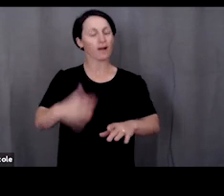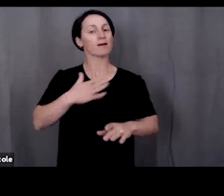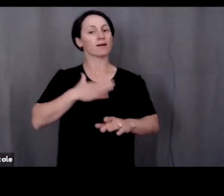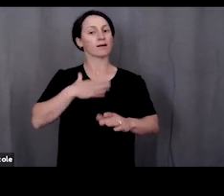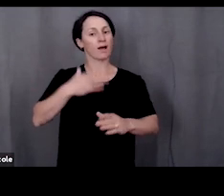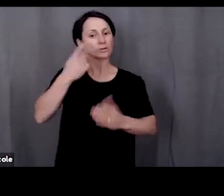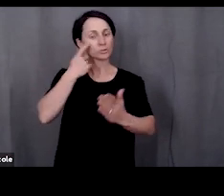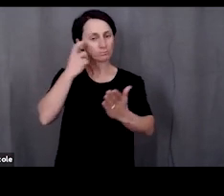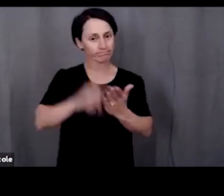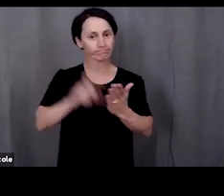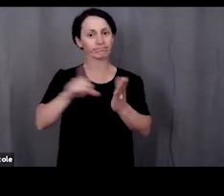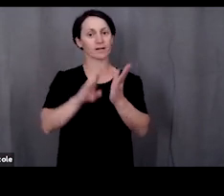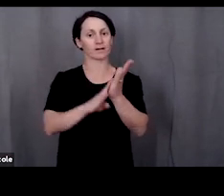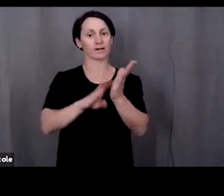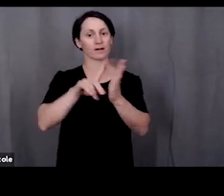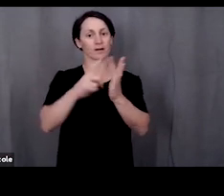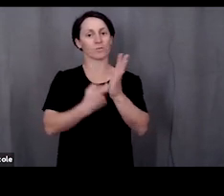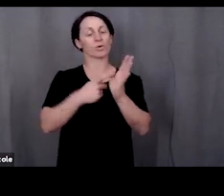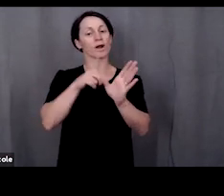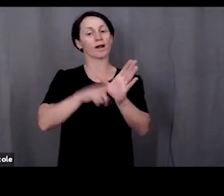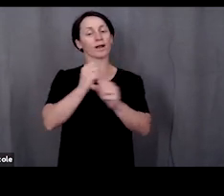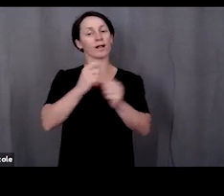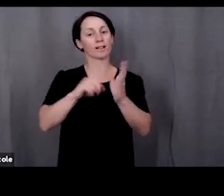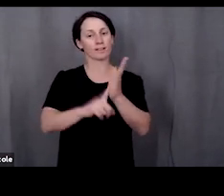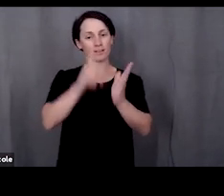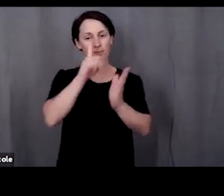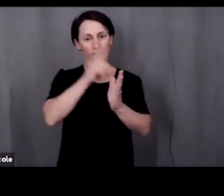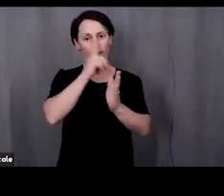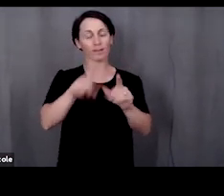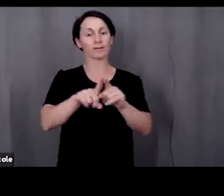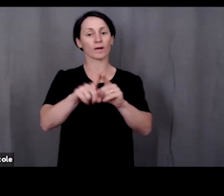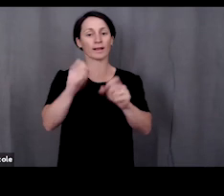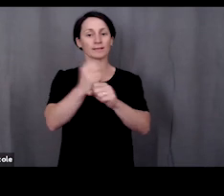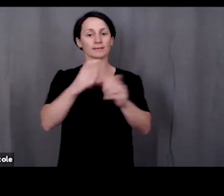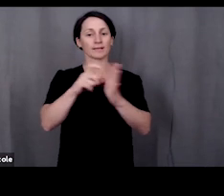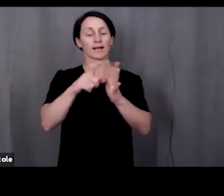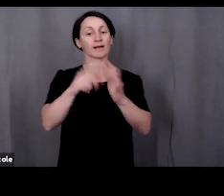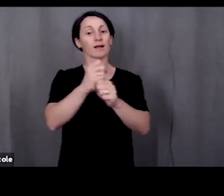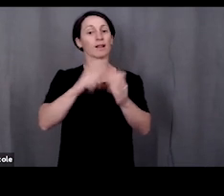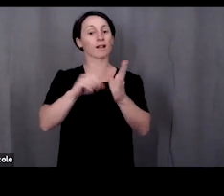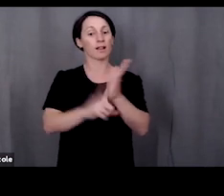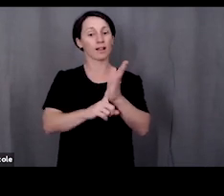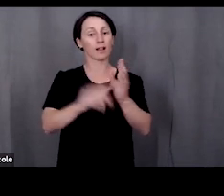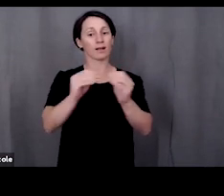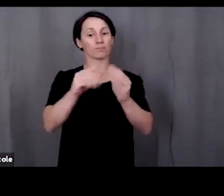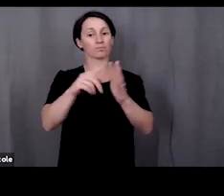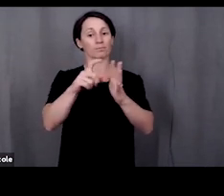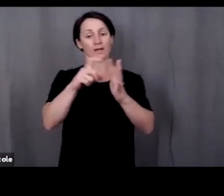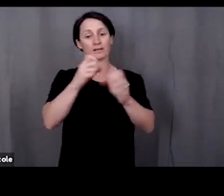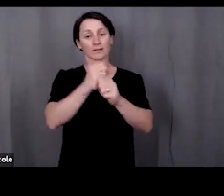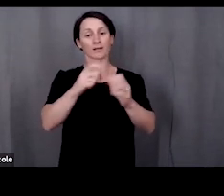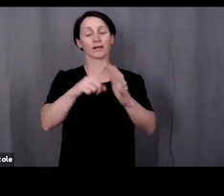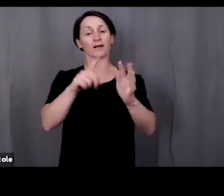custodians of the land from which I'm speaking to you now, and the Gadigal and Bedigal people of the Eora Nation, the traditional custodians